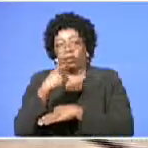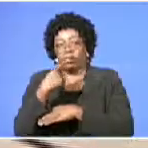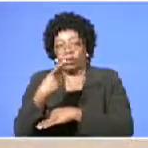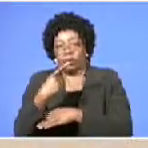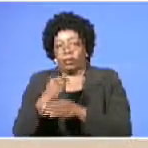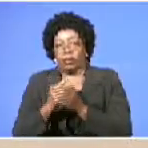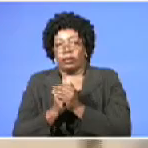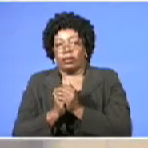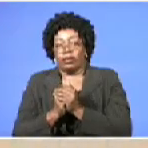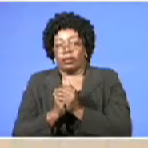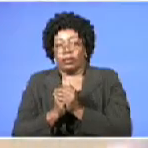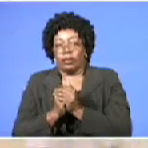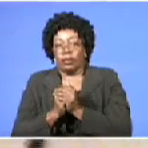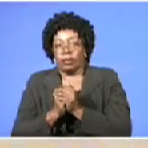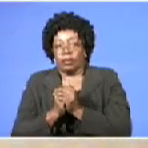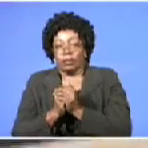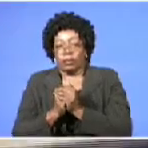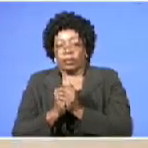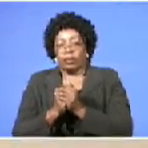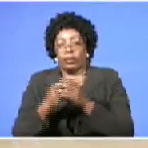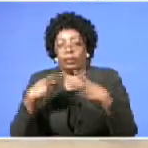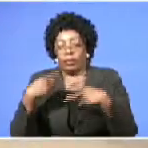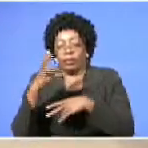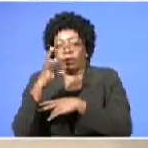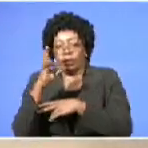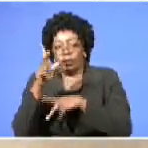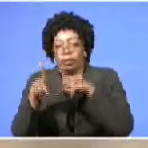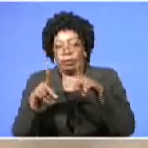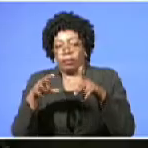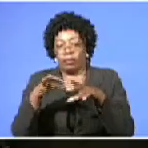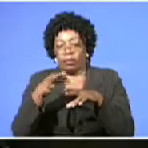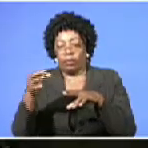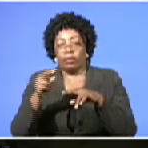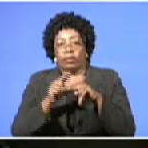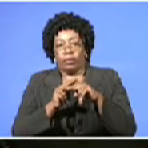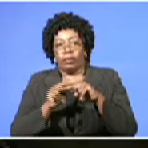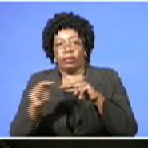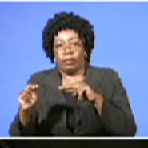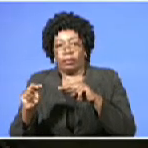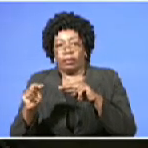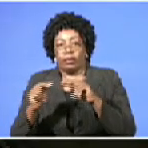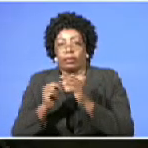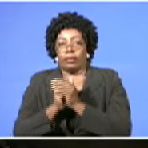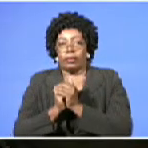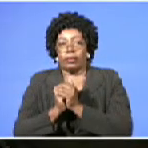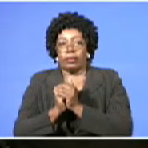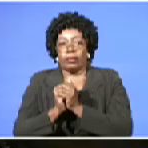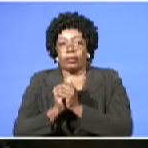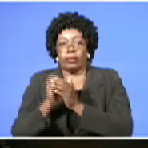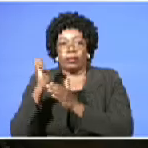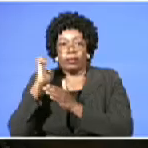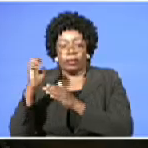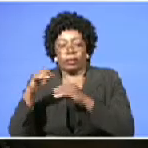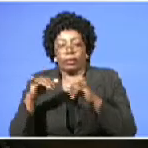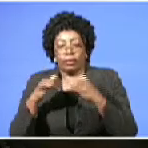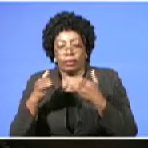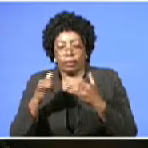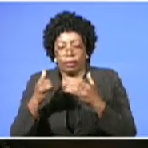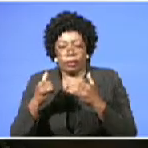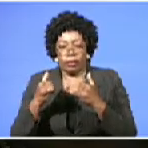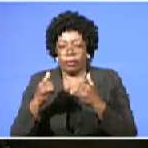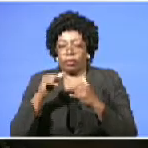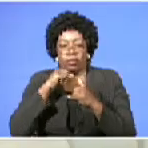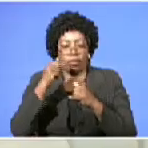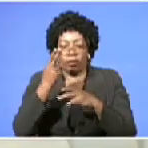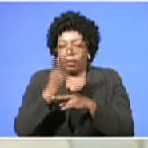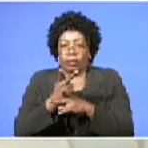again. I played 7 people off the bench. I played 3. And the style that he plays, it's impossible to keep